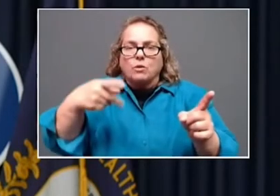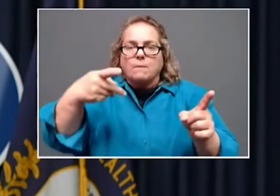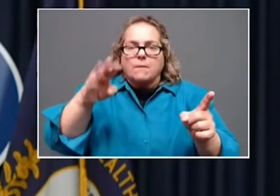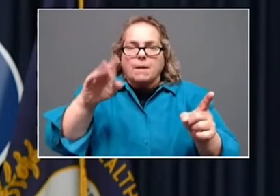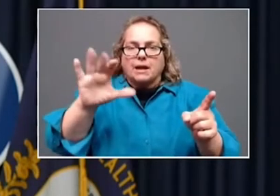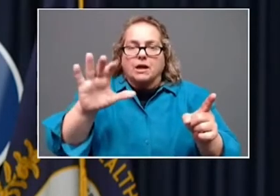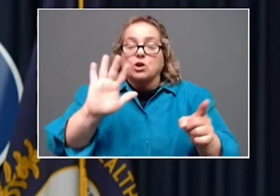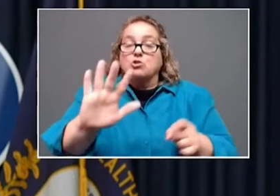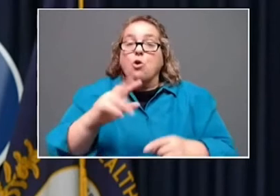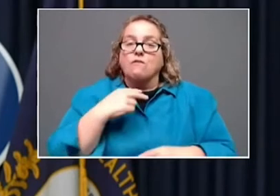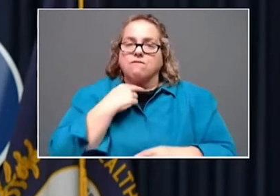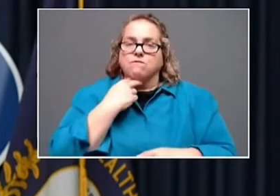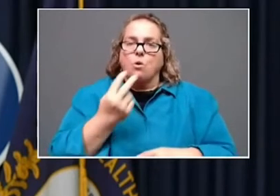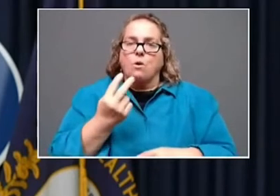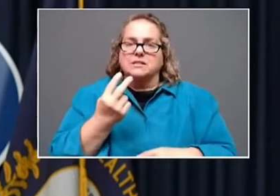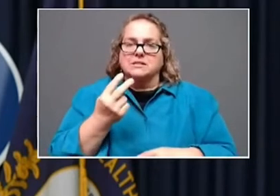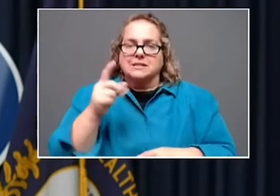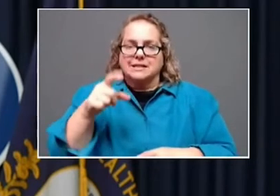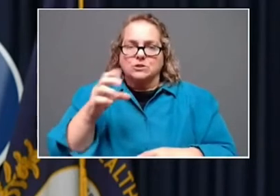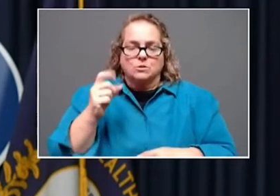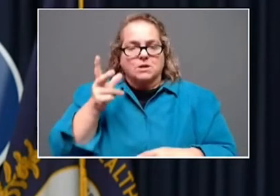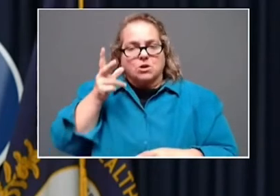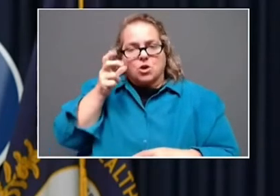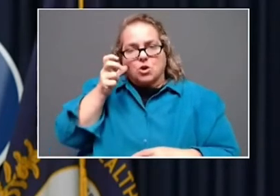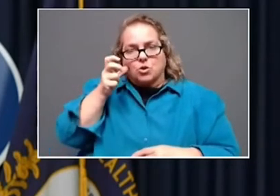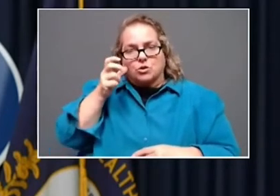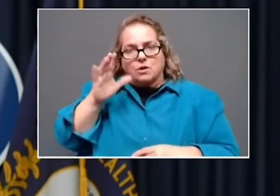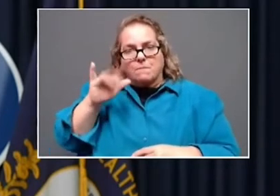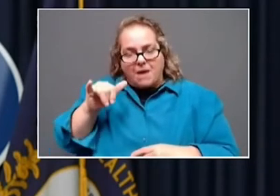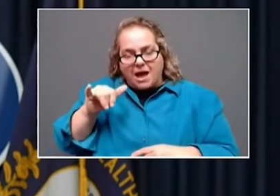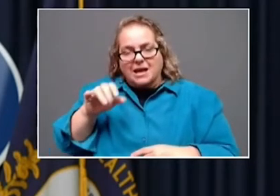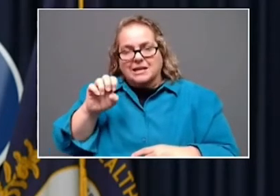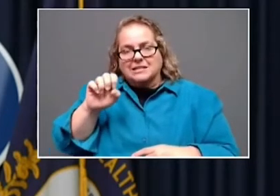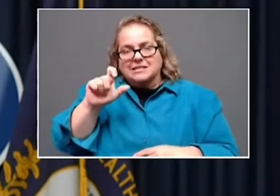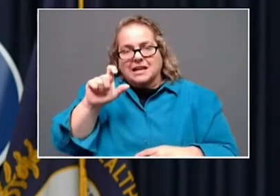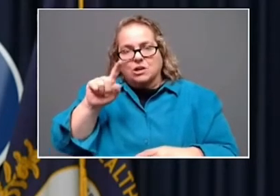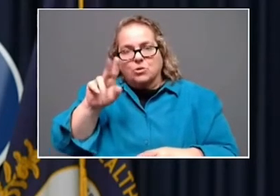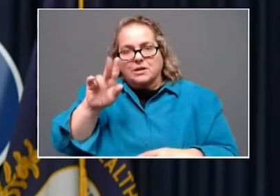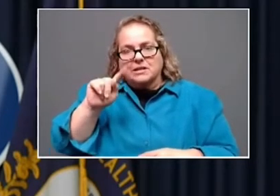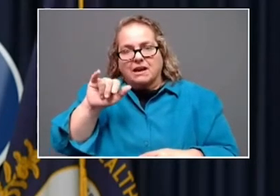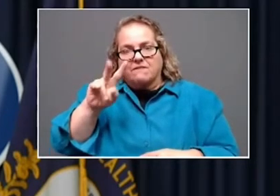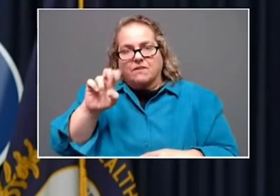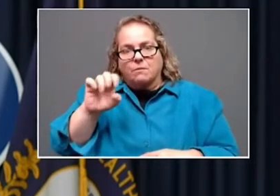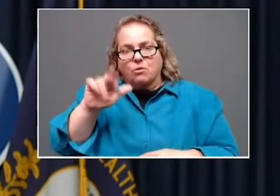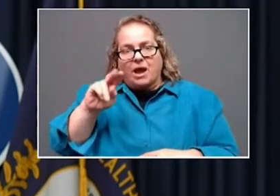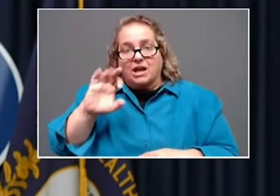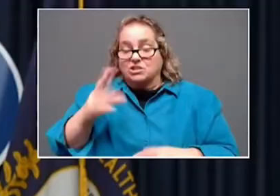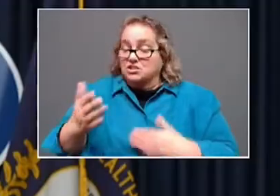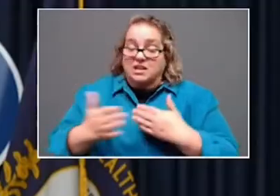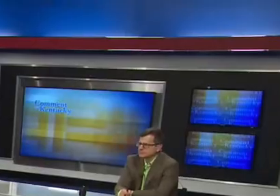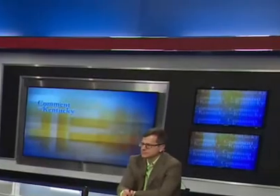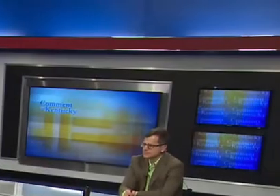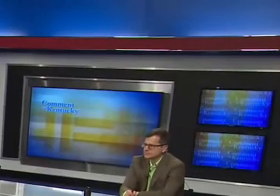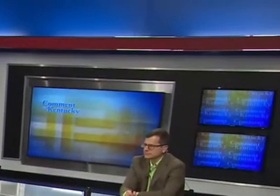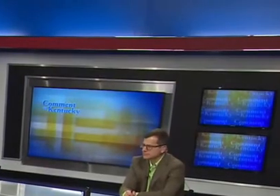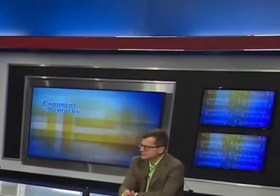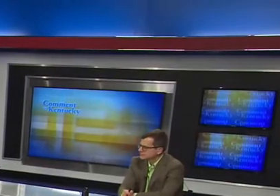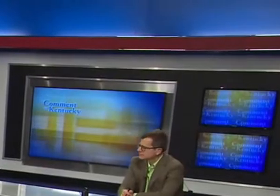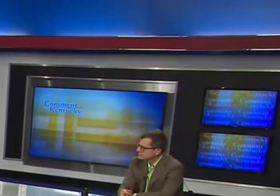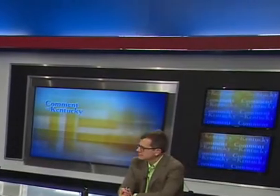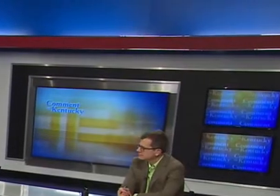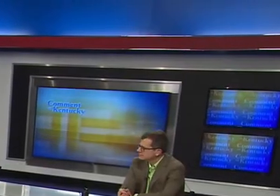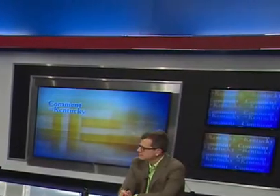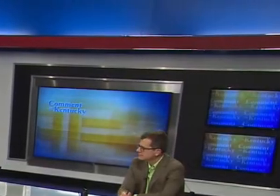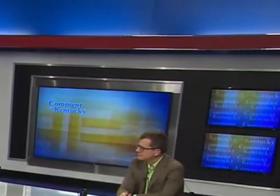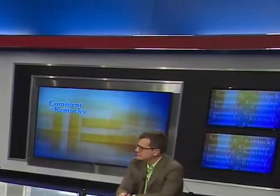is heard by the executive branch, even if it's ignored by the legislative branch.